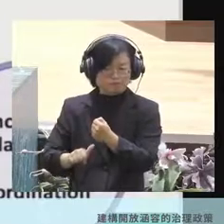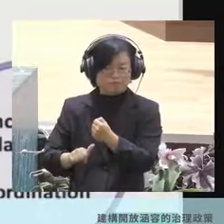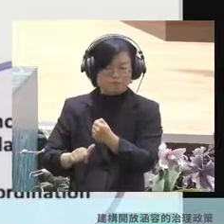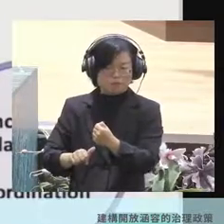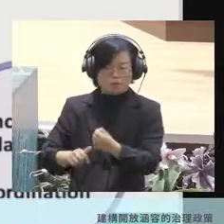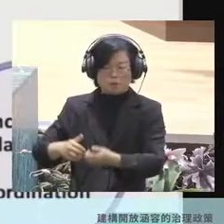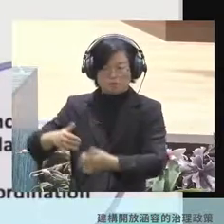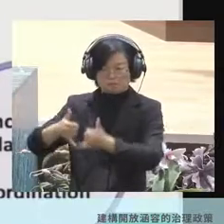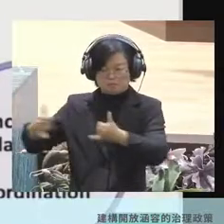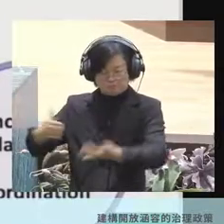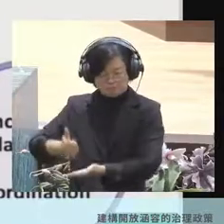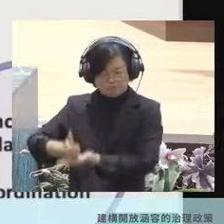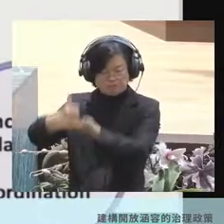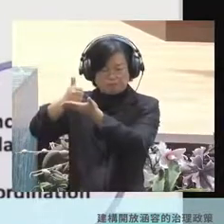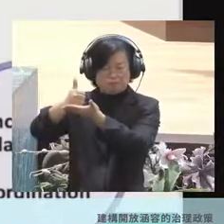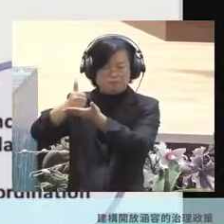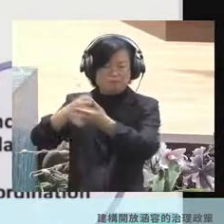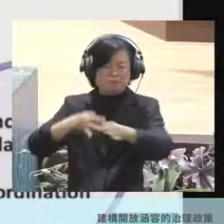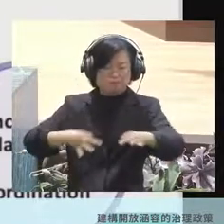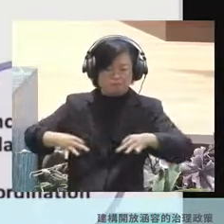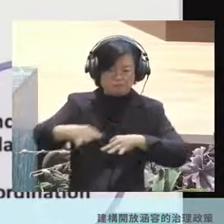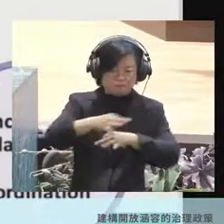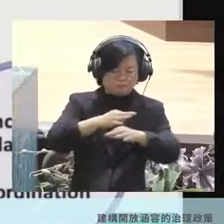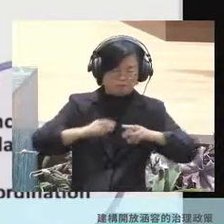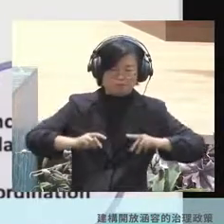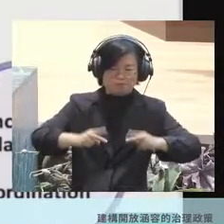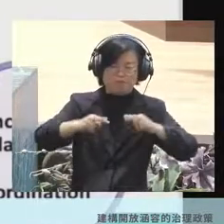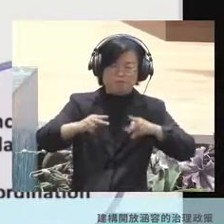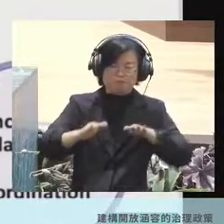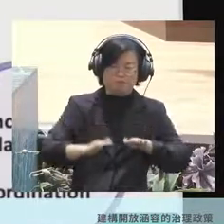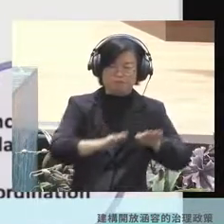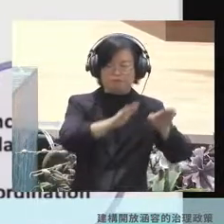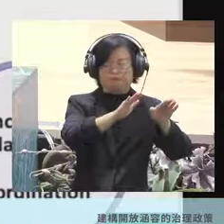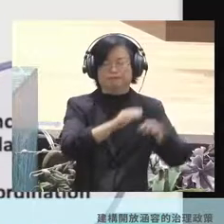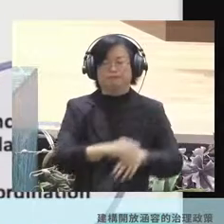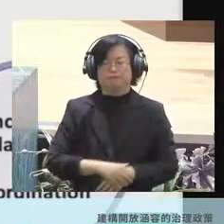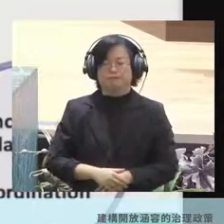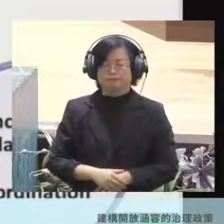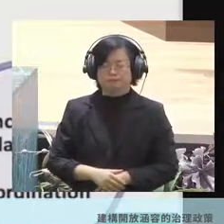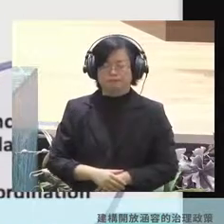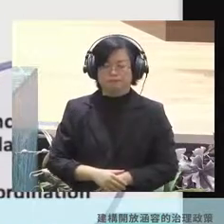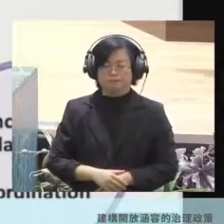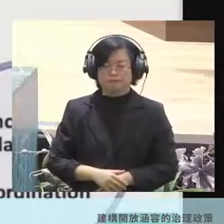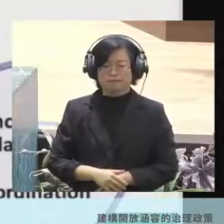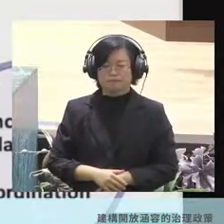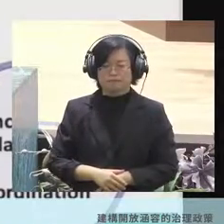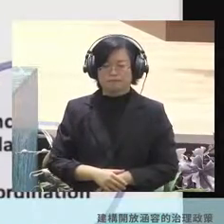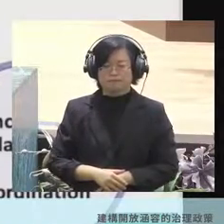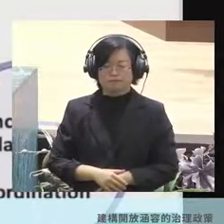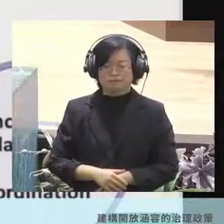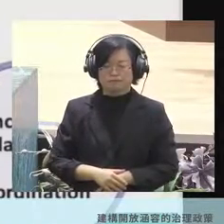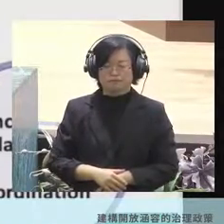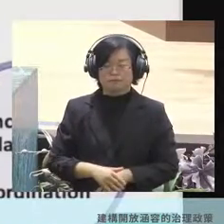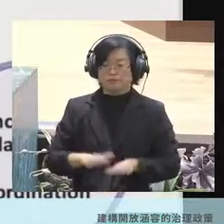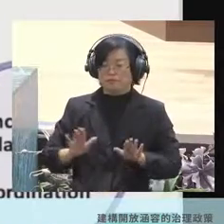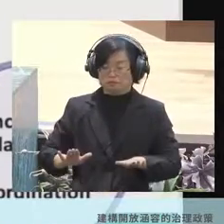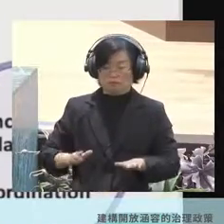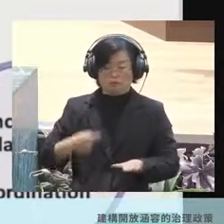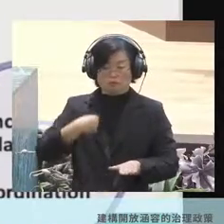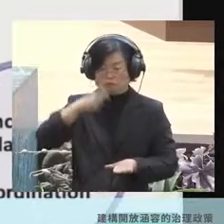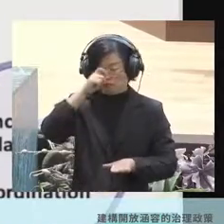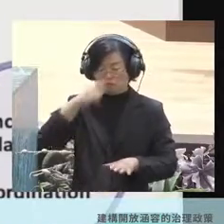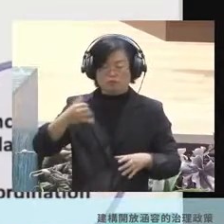infrastructure. While the outcome will be increased transparency, essence, we are providing more invaluable information to the